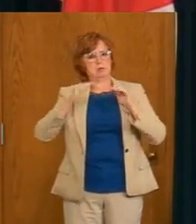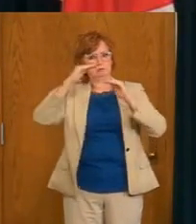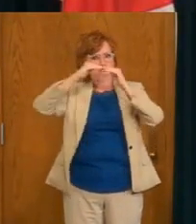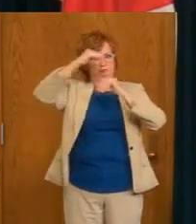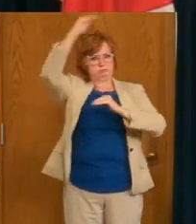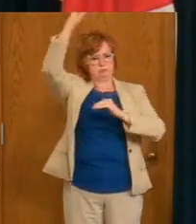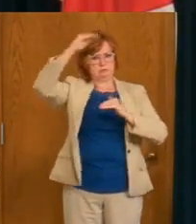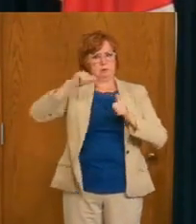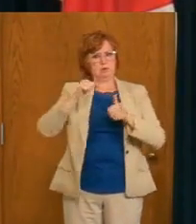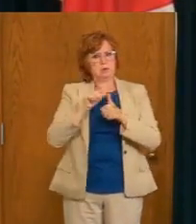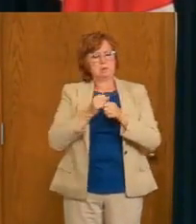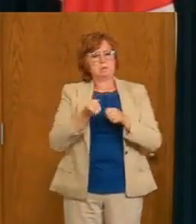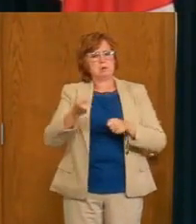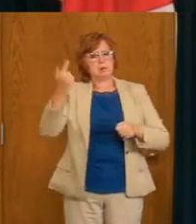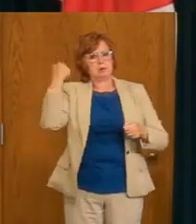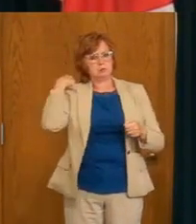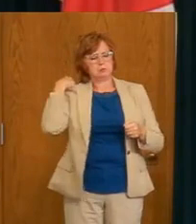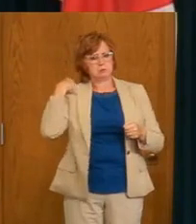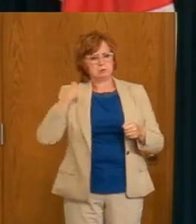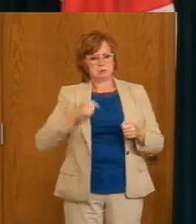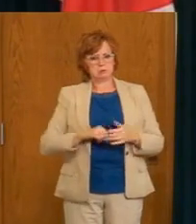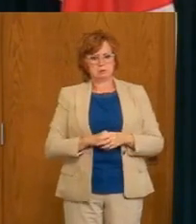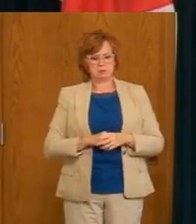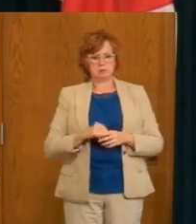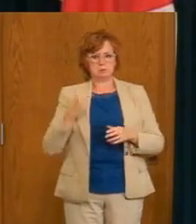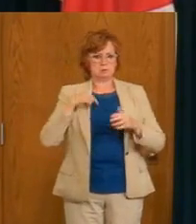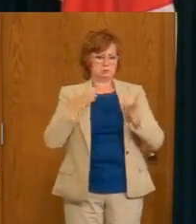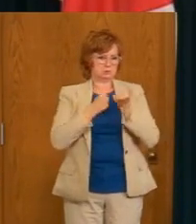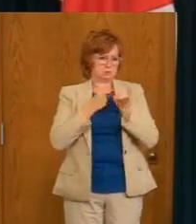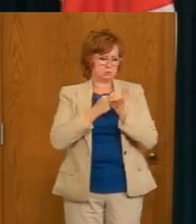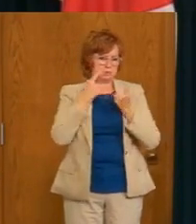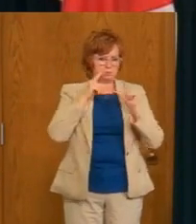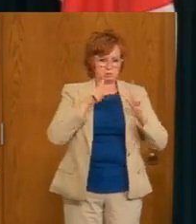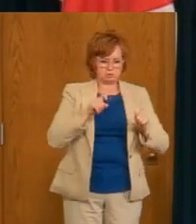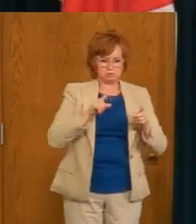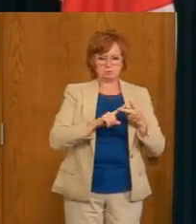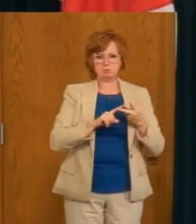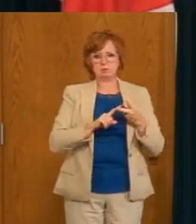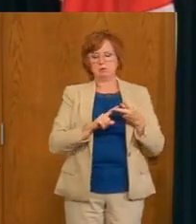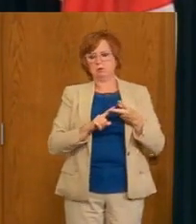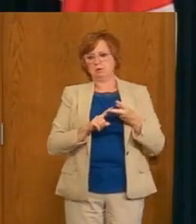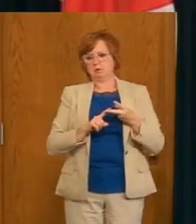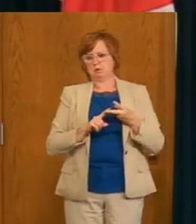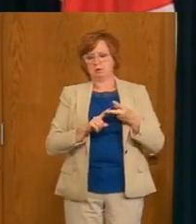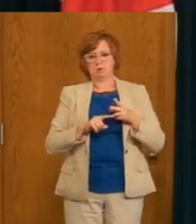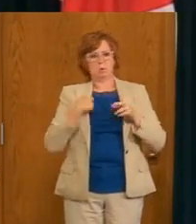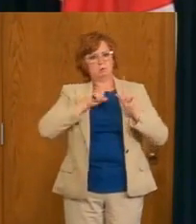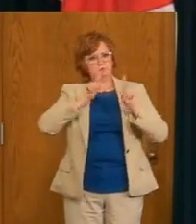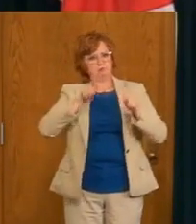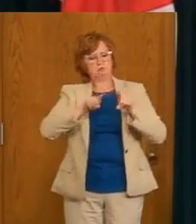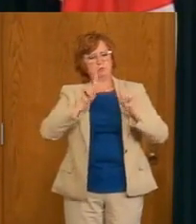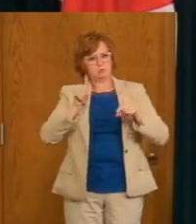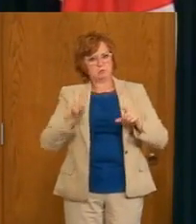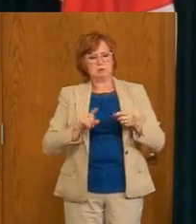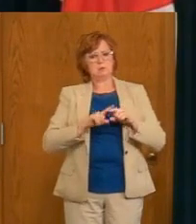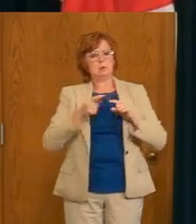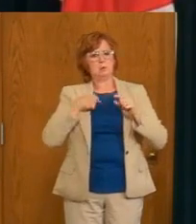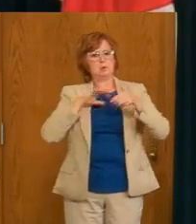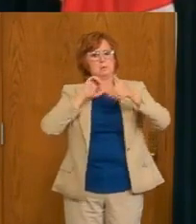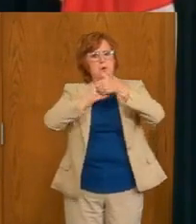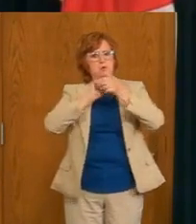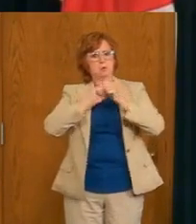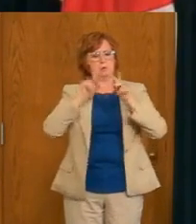in the community with respect to testing and engagement there as well. But Dr. Shahab? Yeah, so I'll make a few comments in this call. But